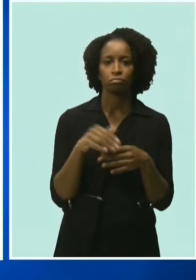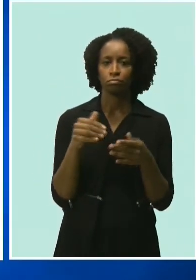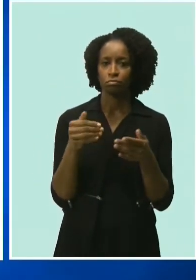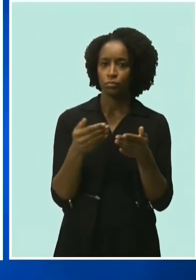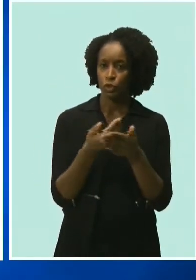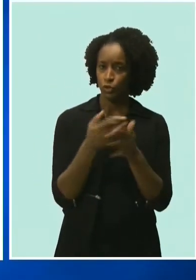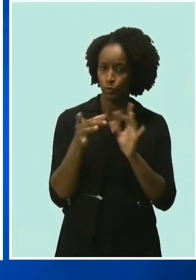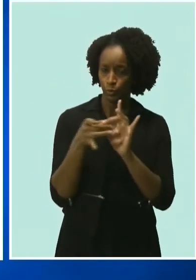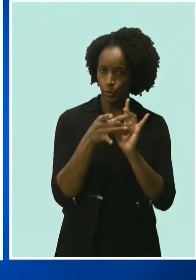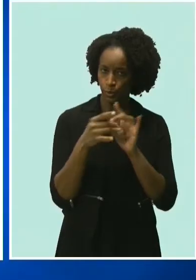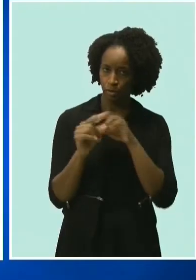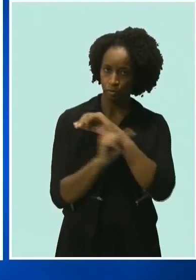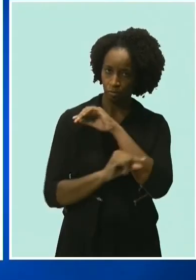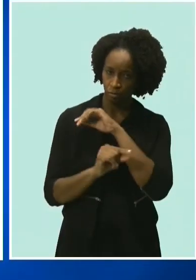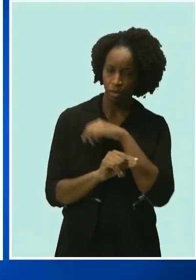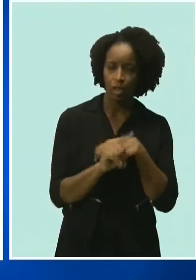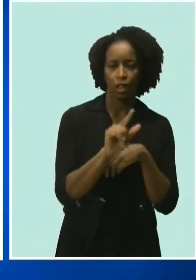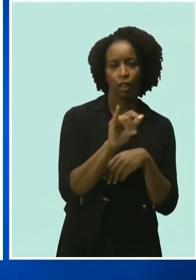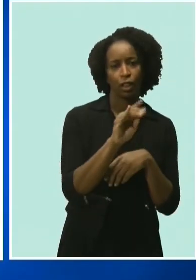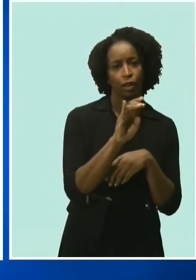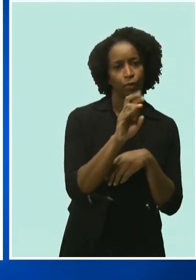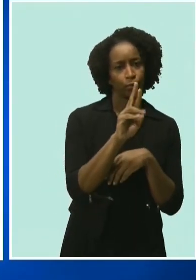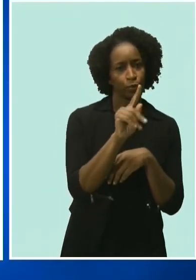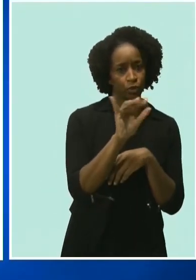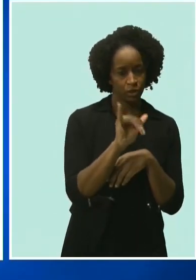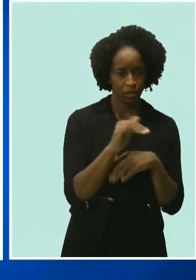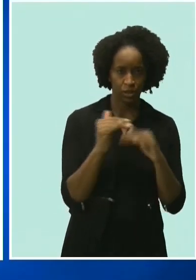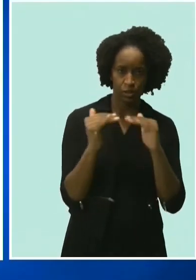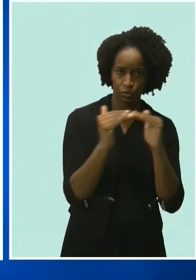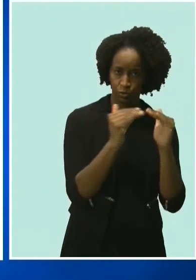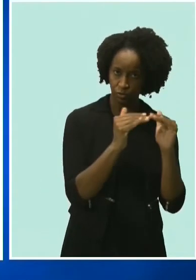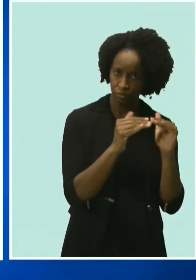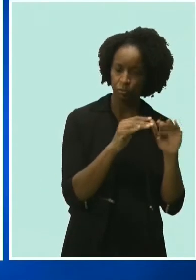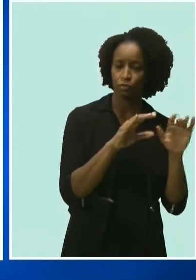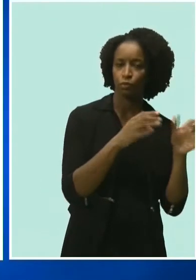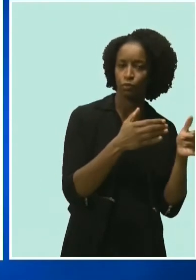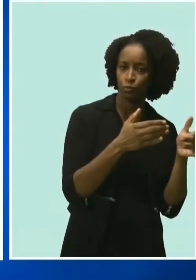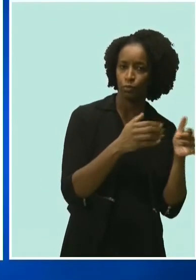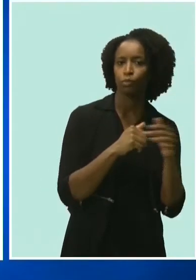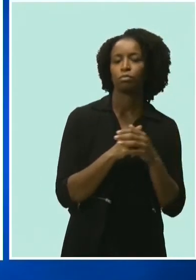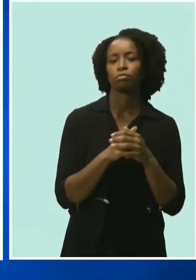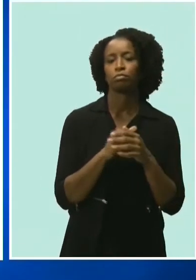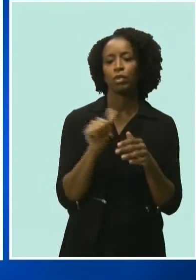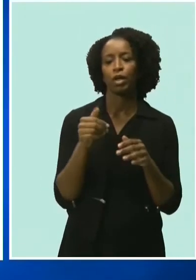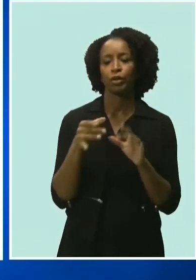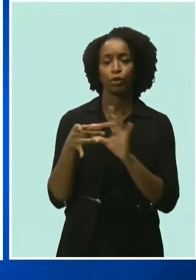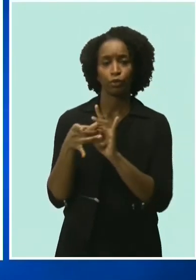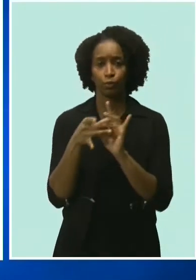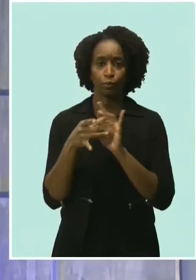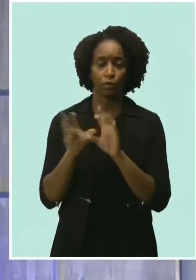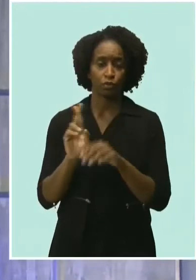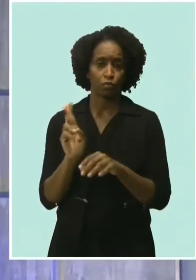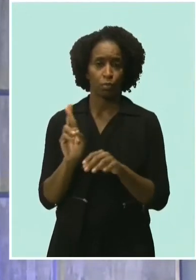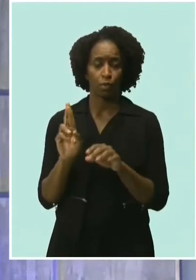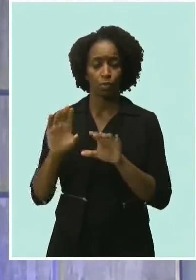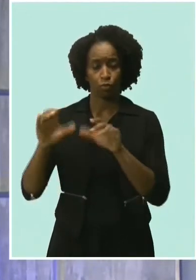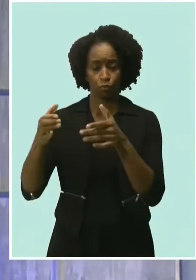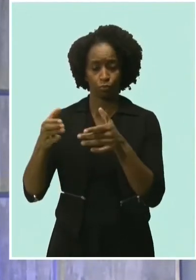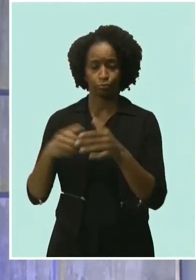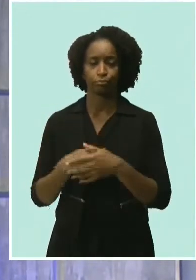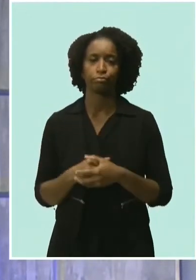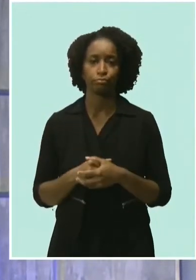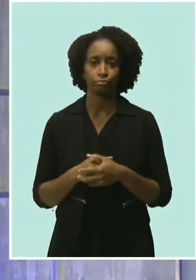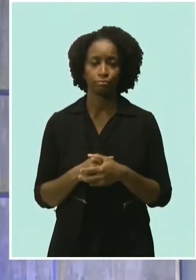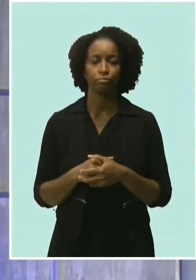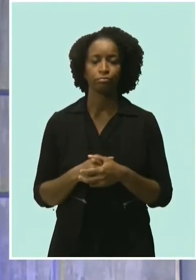Guyana, Liberty and Justice Party, the New Movement, as well as the United Republican Party.